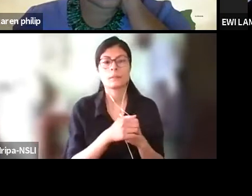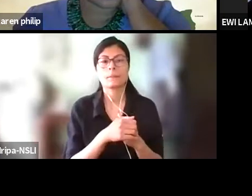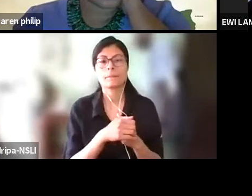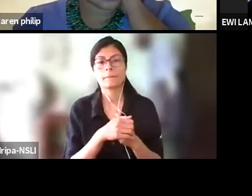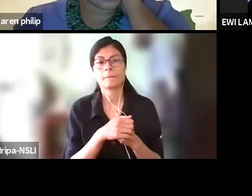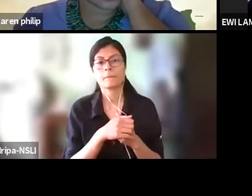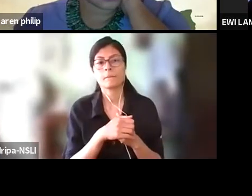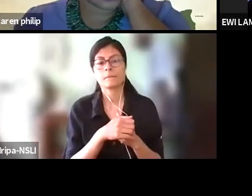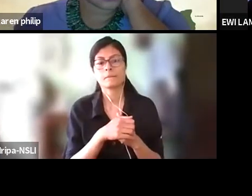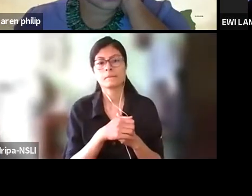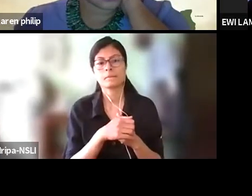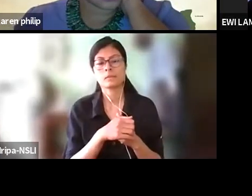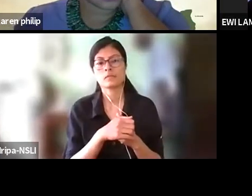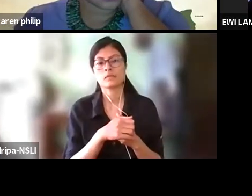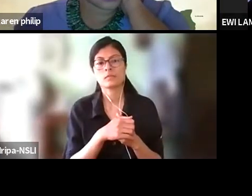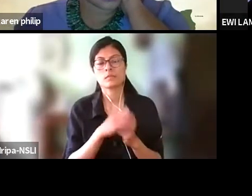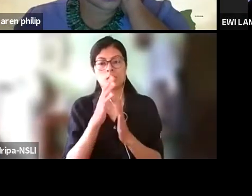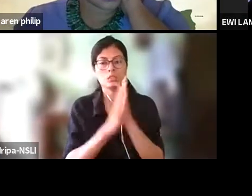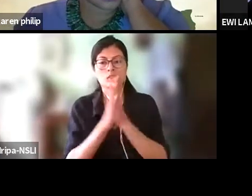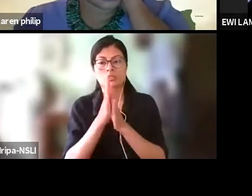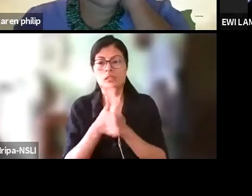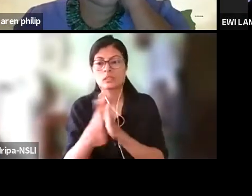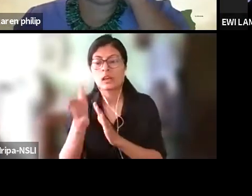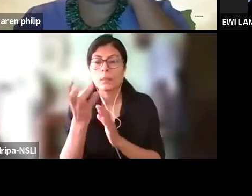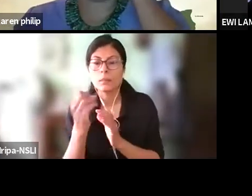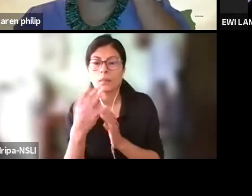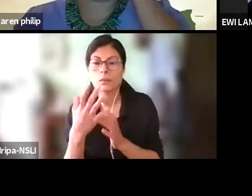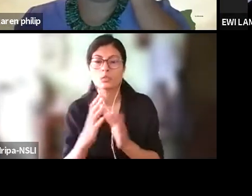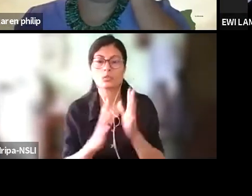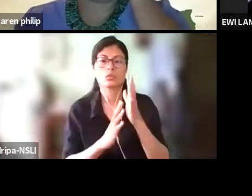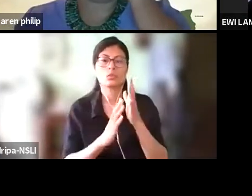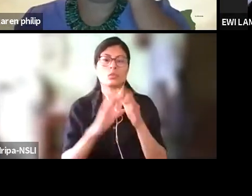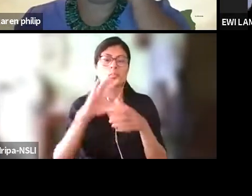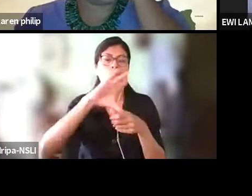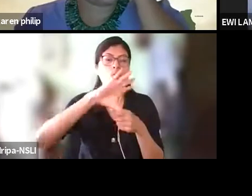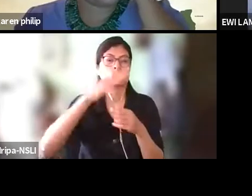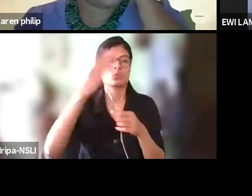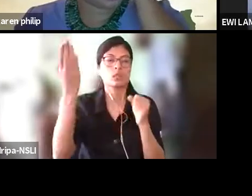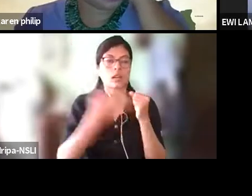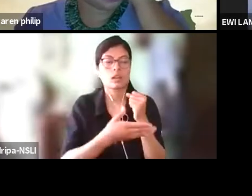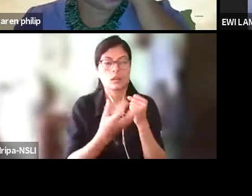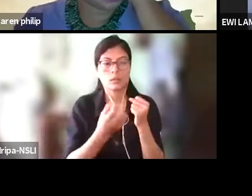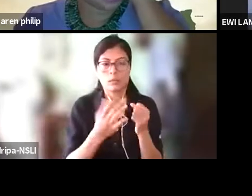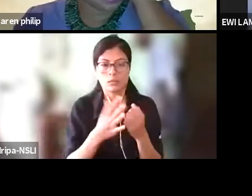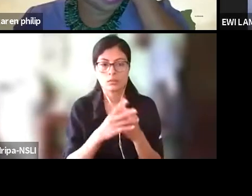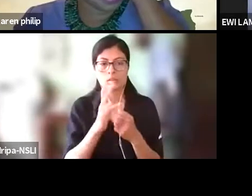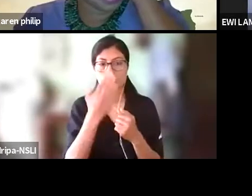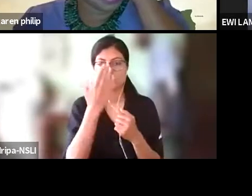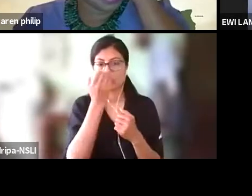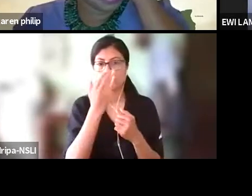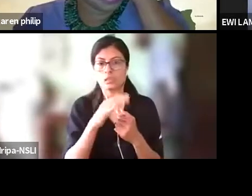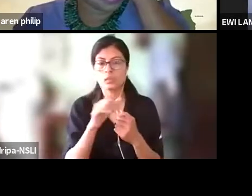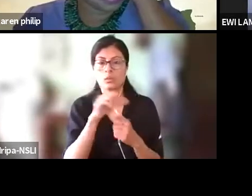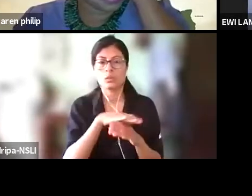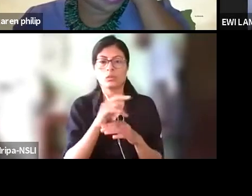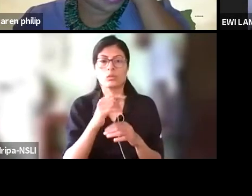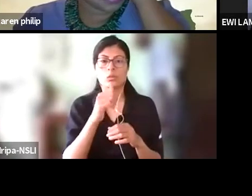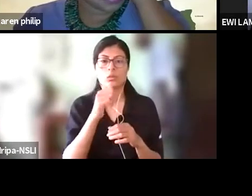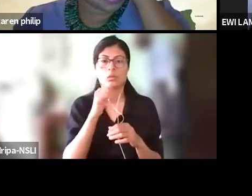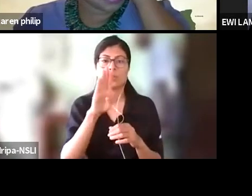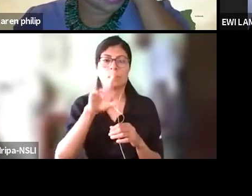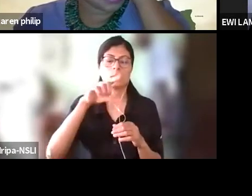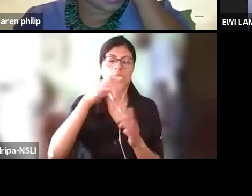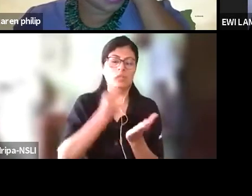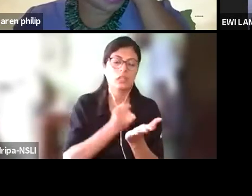the wood, and they have to lost their agricultural crops because